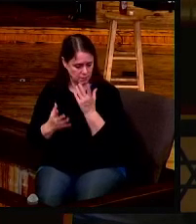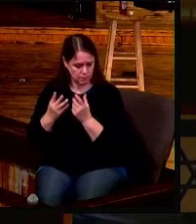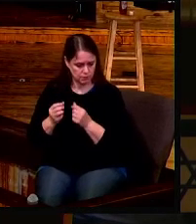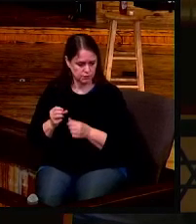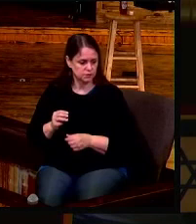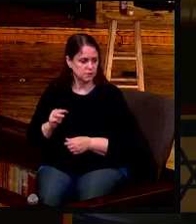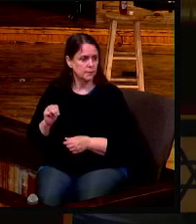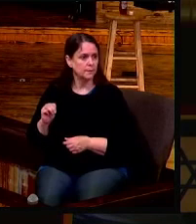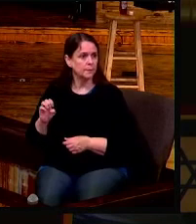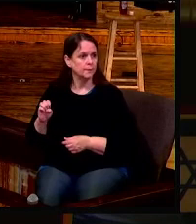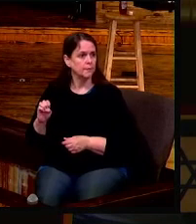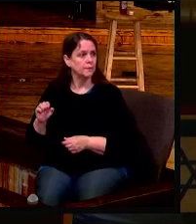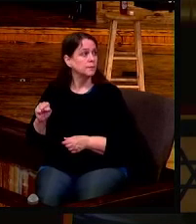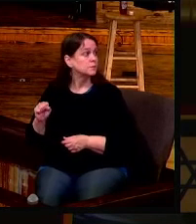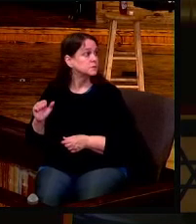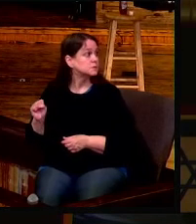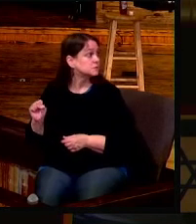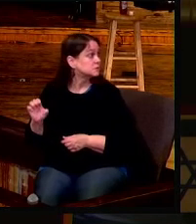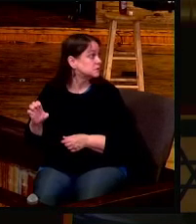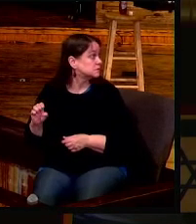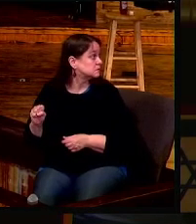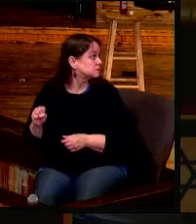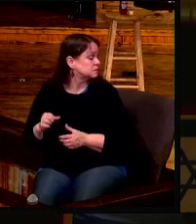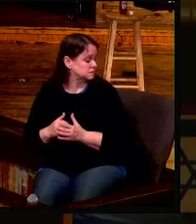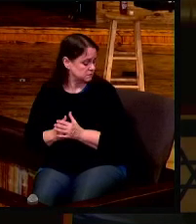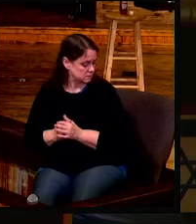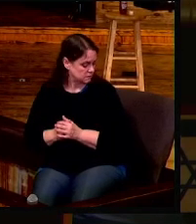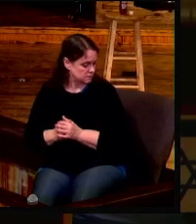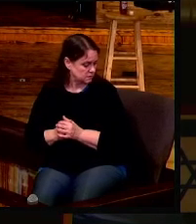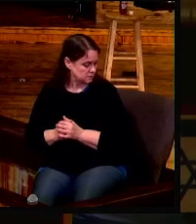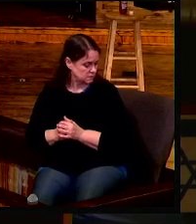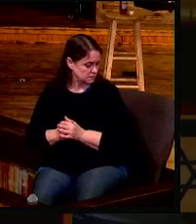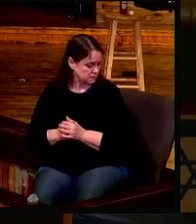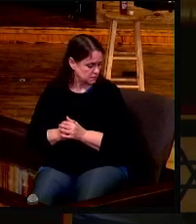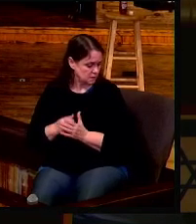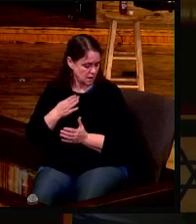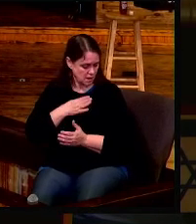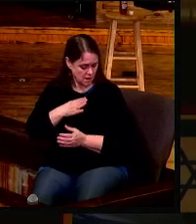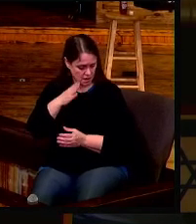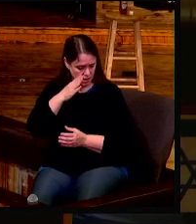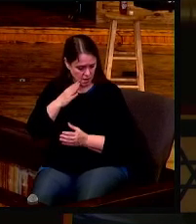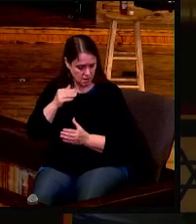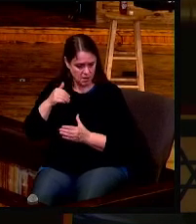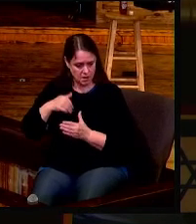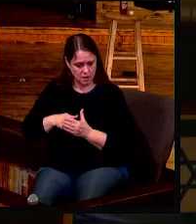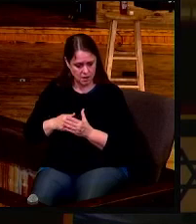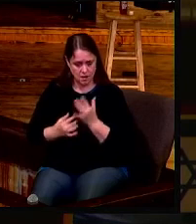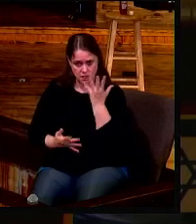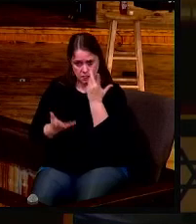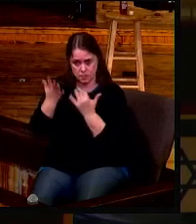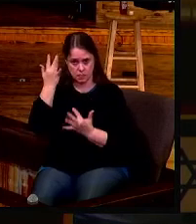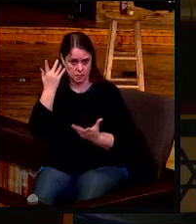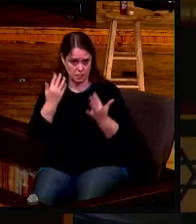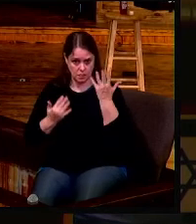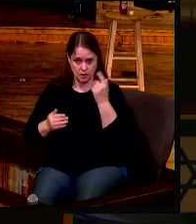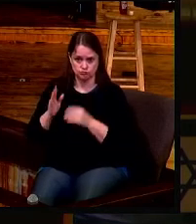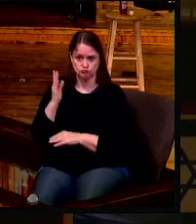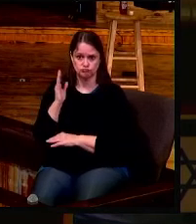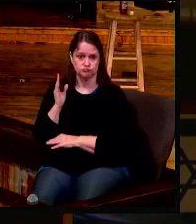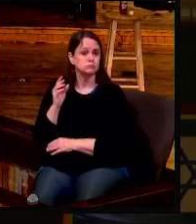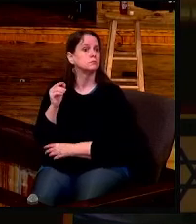am. So God came to Moses in a burning bush and started to talk to him. How many of y'all would take notice of that?